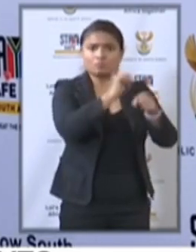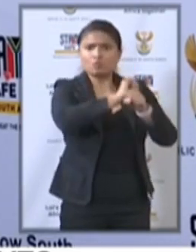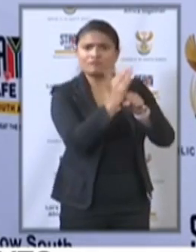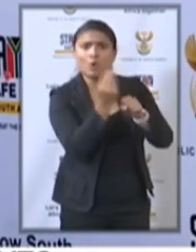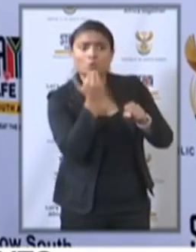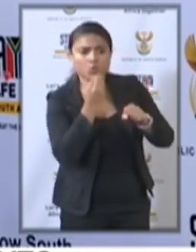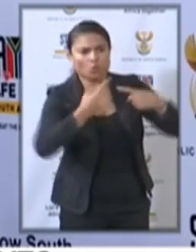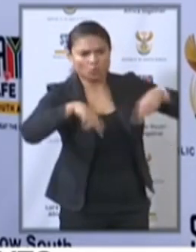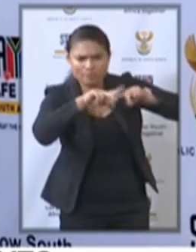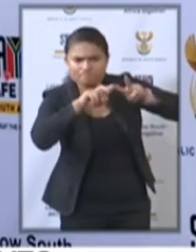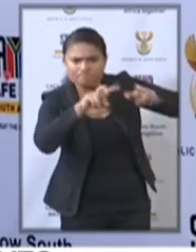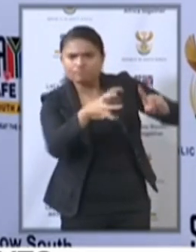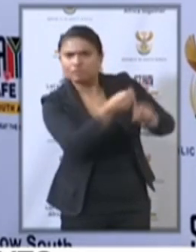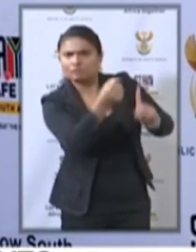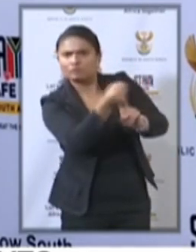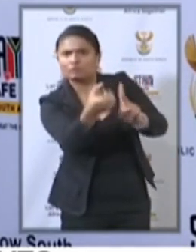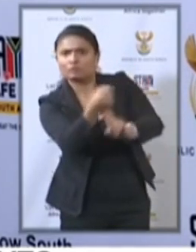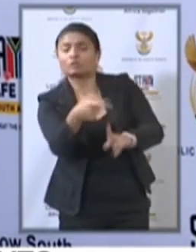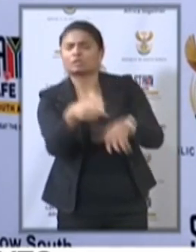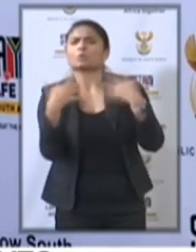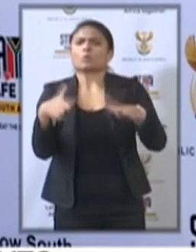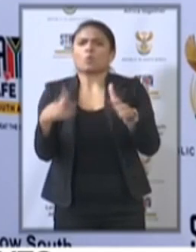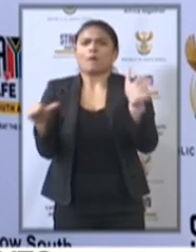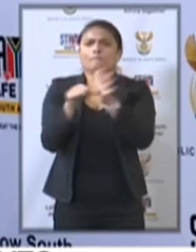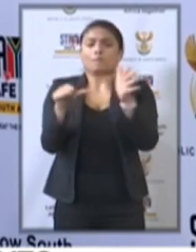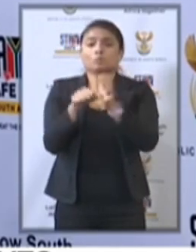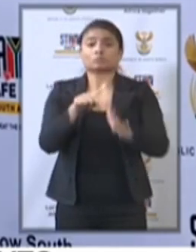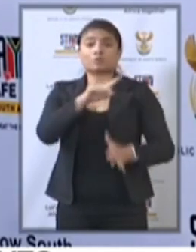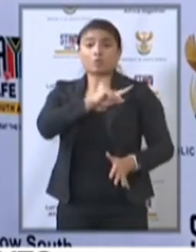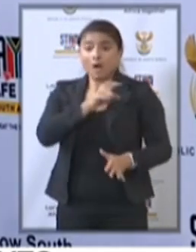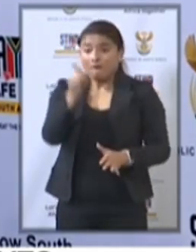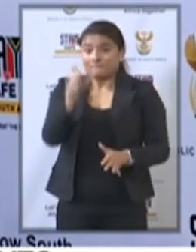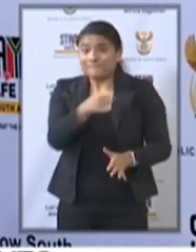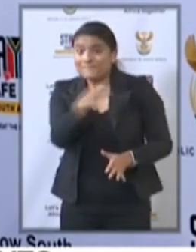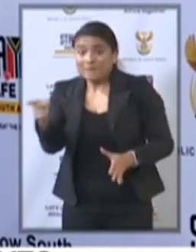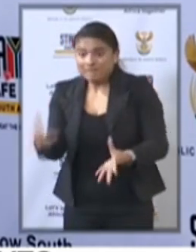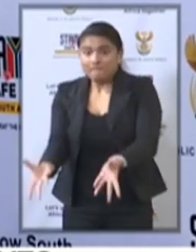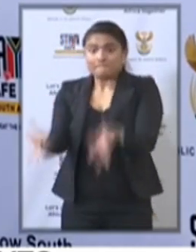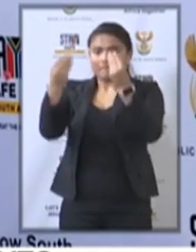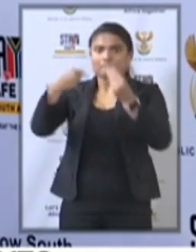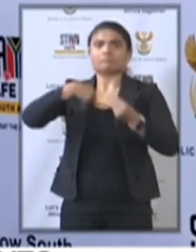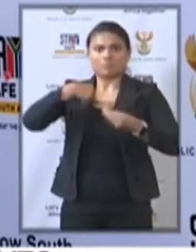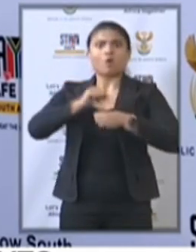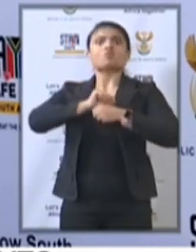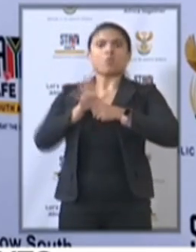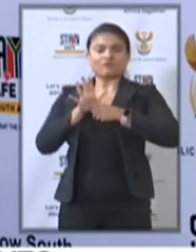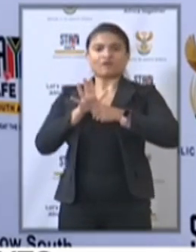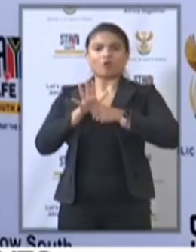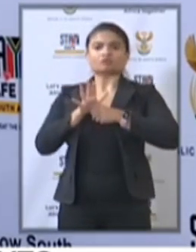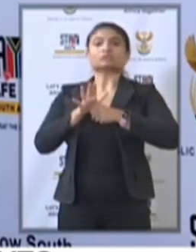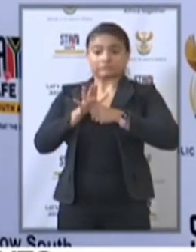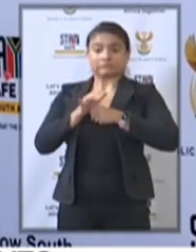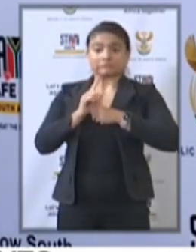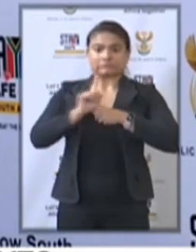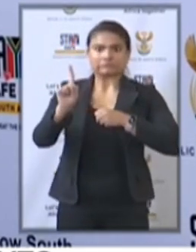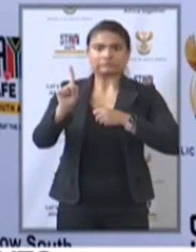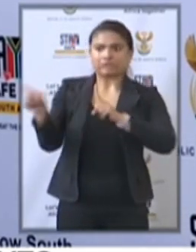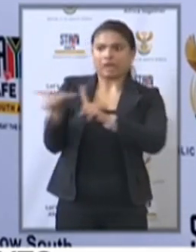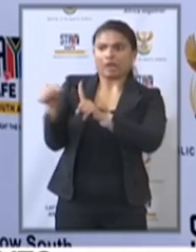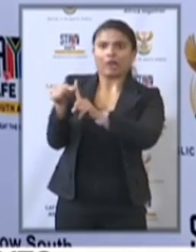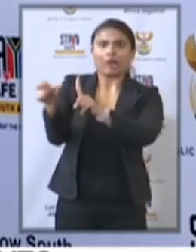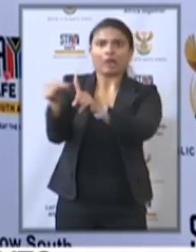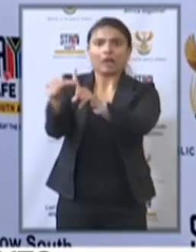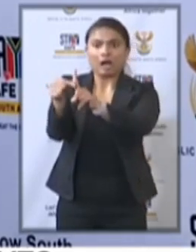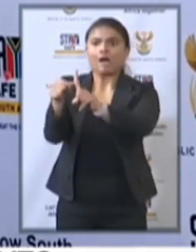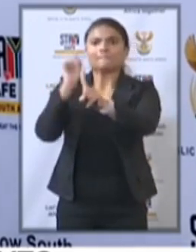assists in tracing people who already are positive with the virus